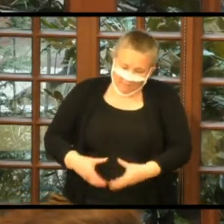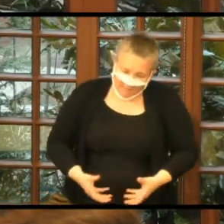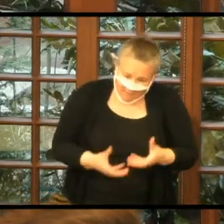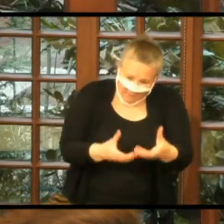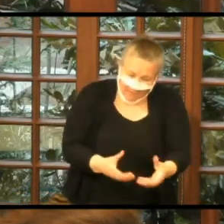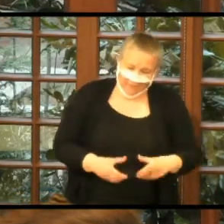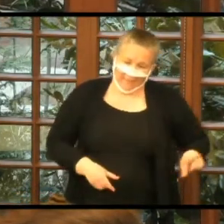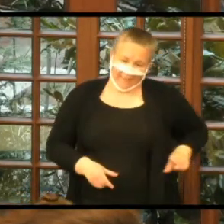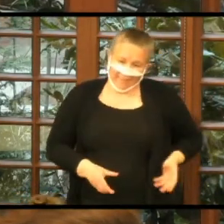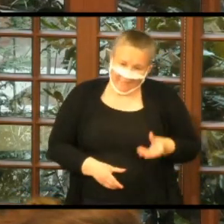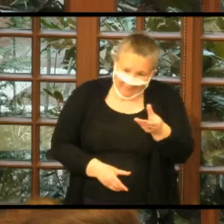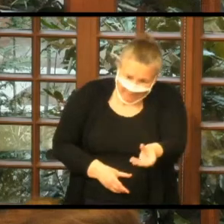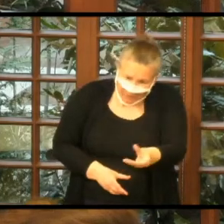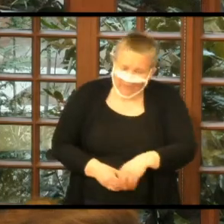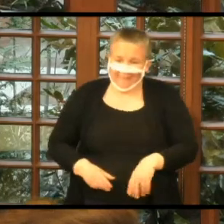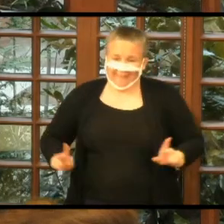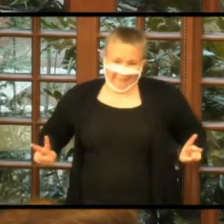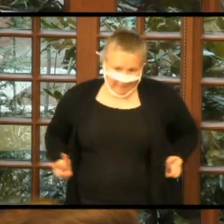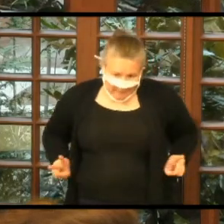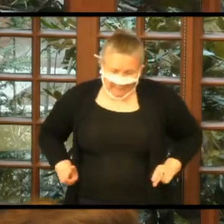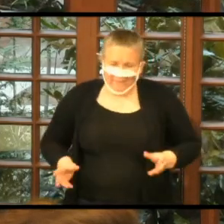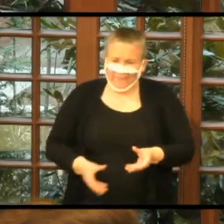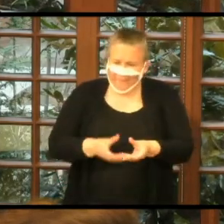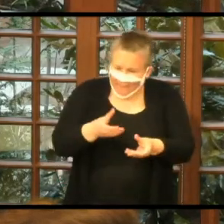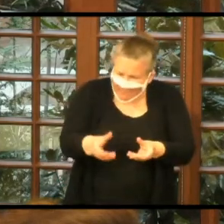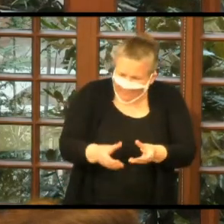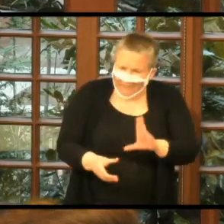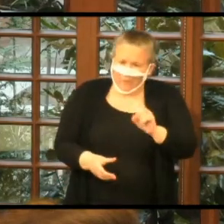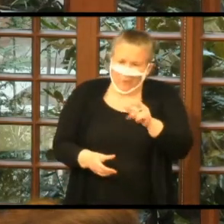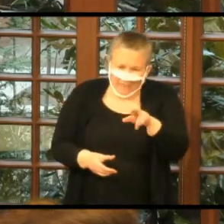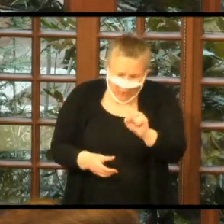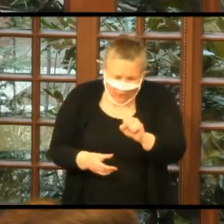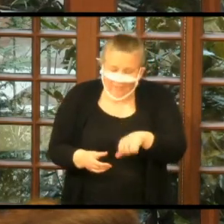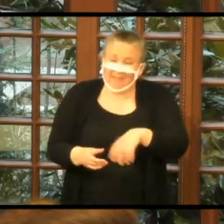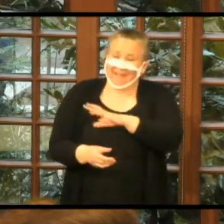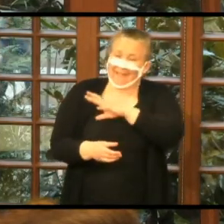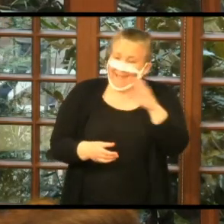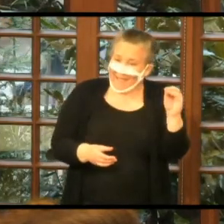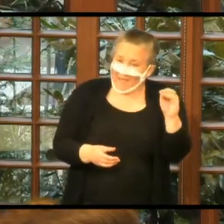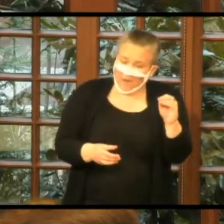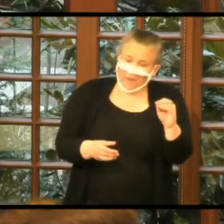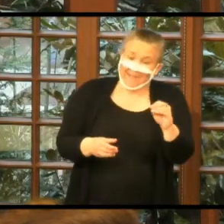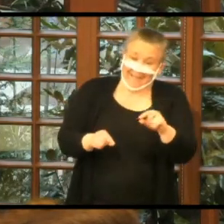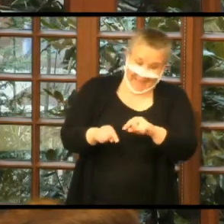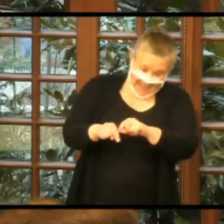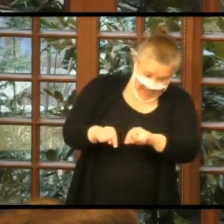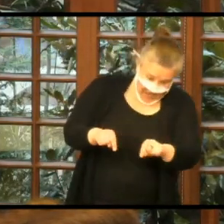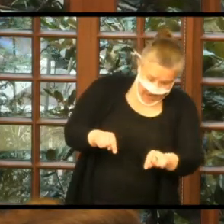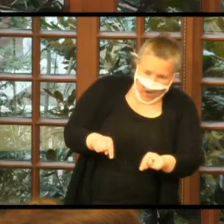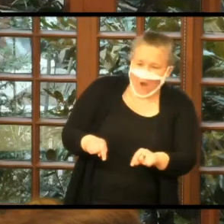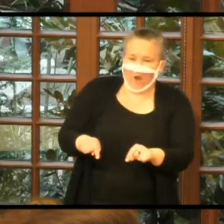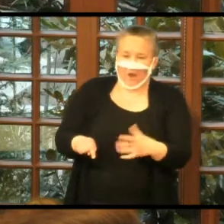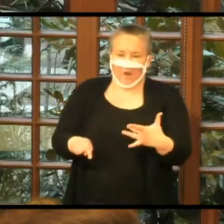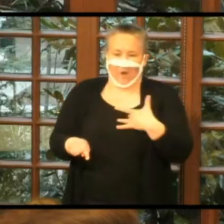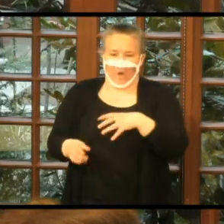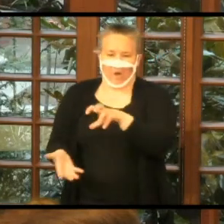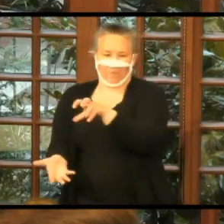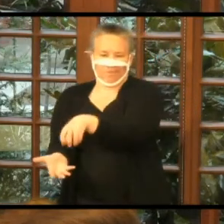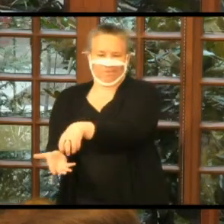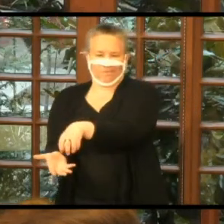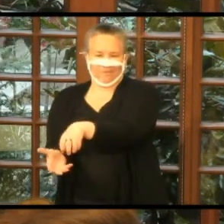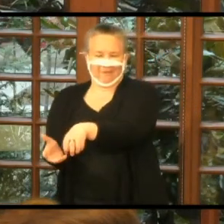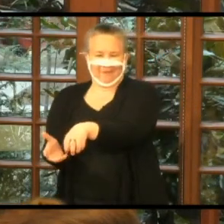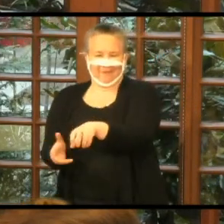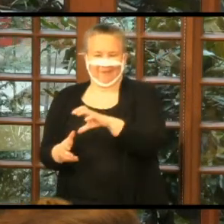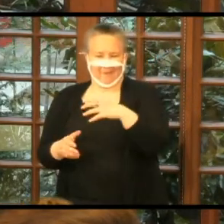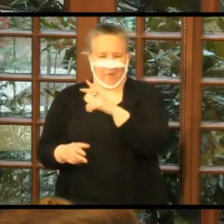liver. Here the kidney, and here the ureters, and here, ultimately here sat the heart. King of